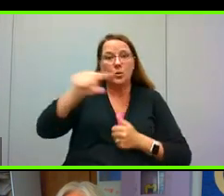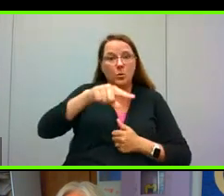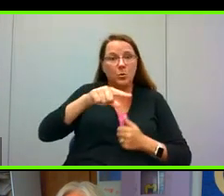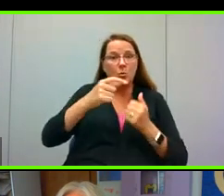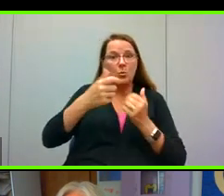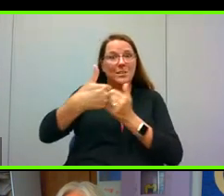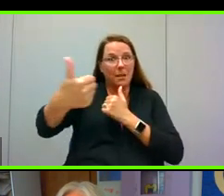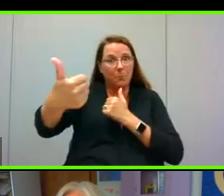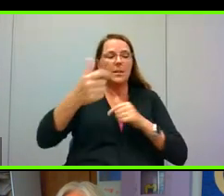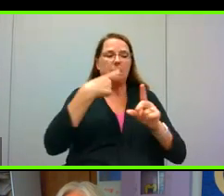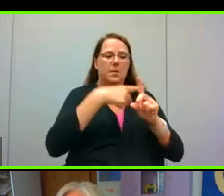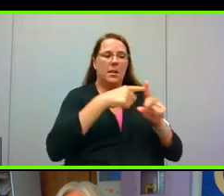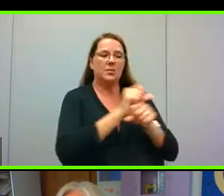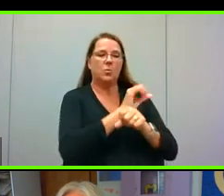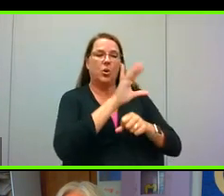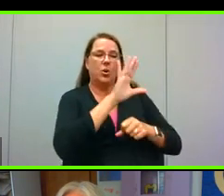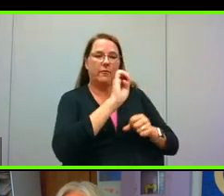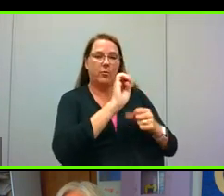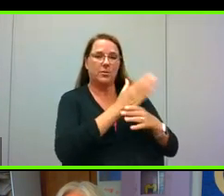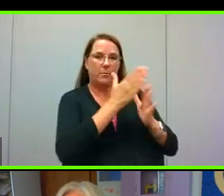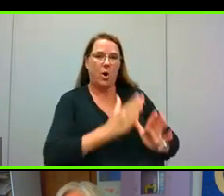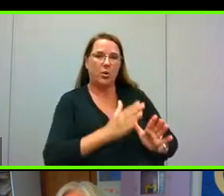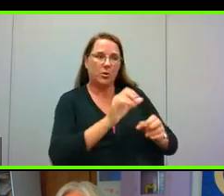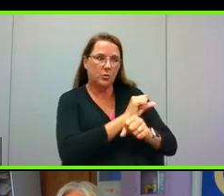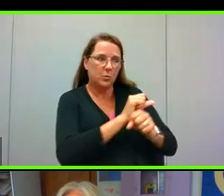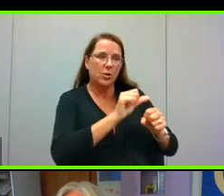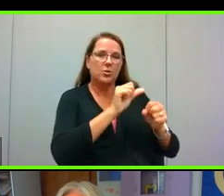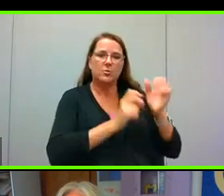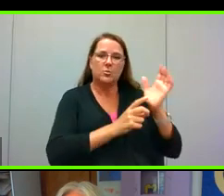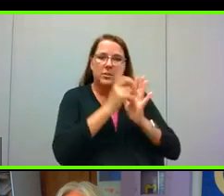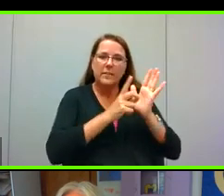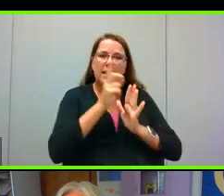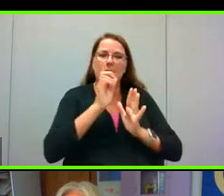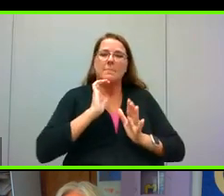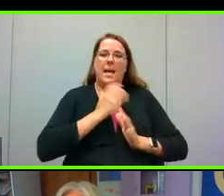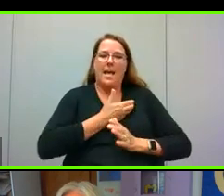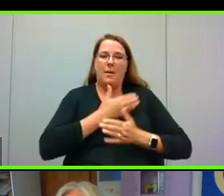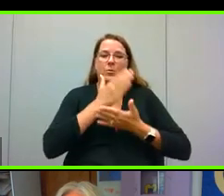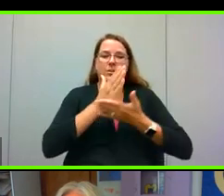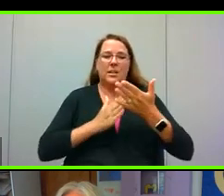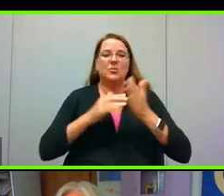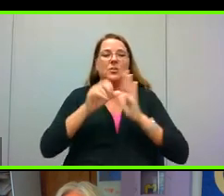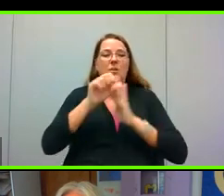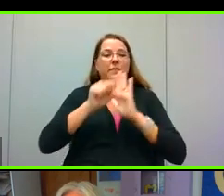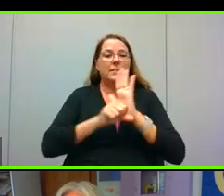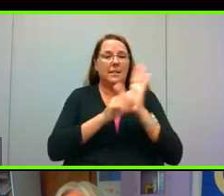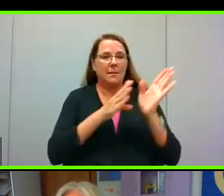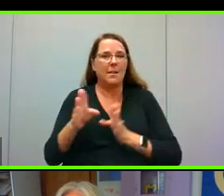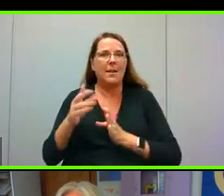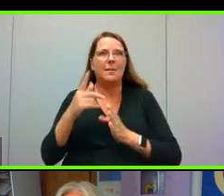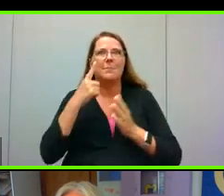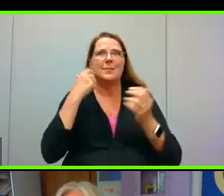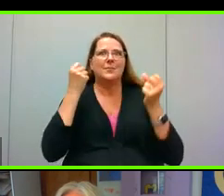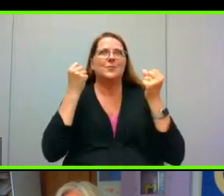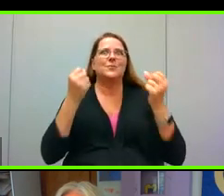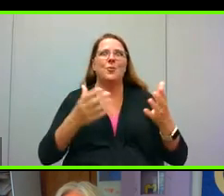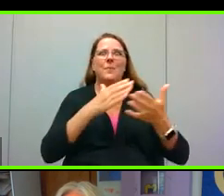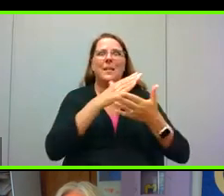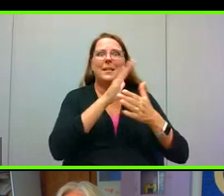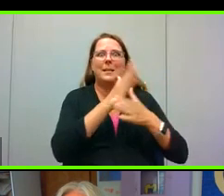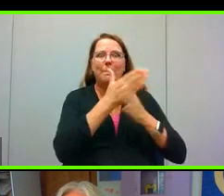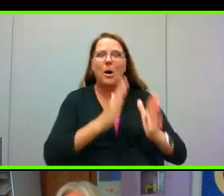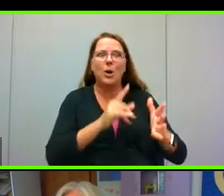with our workforce partners in developing the section of the state plan. And because we have so many partners and everyone has their